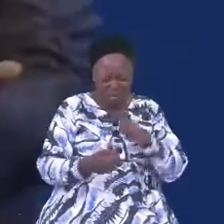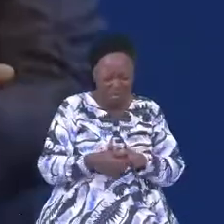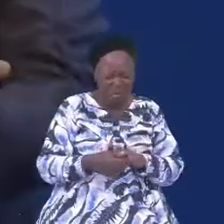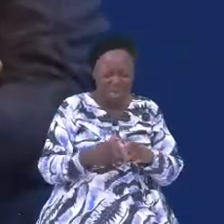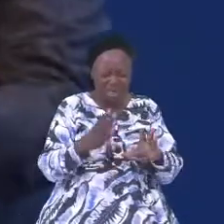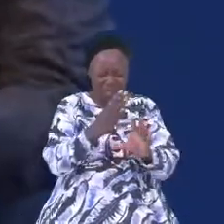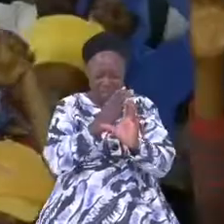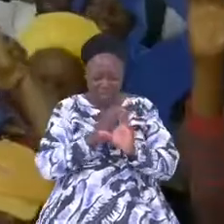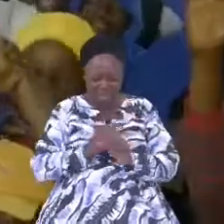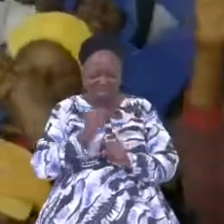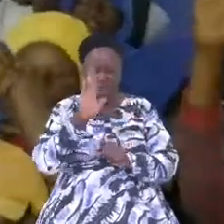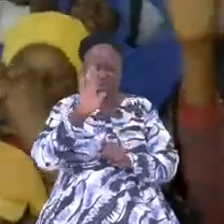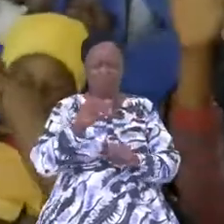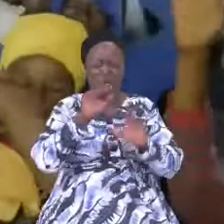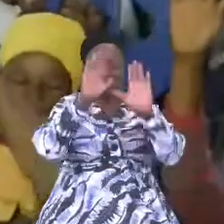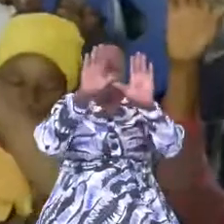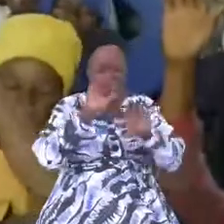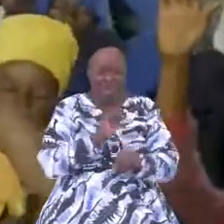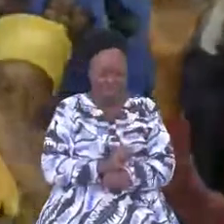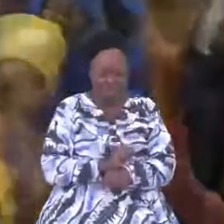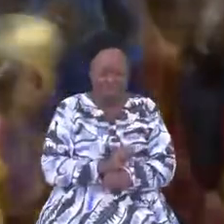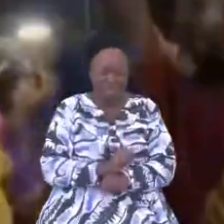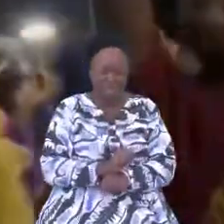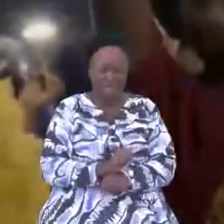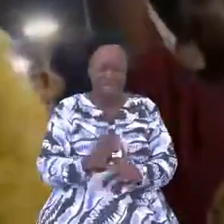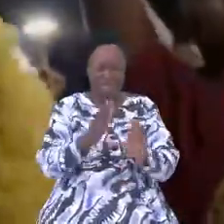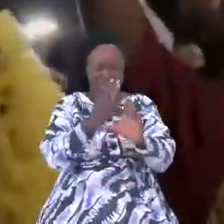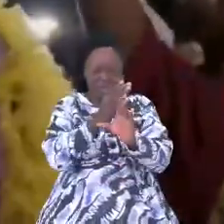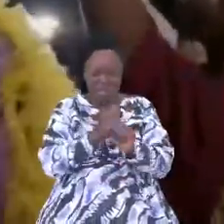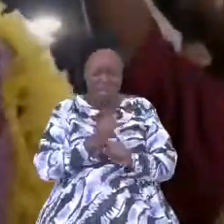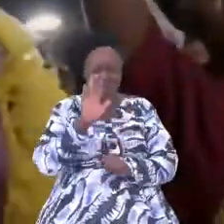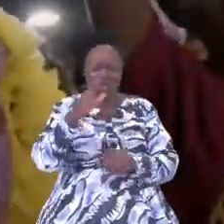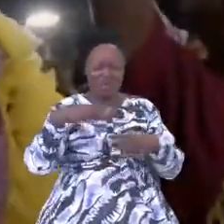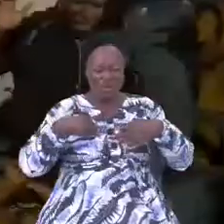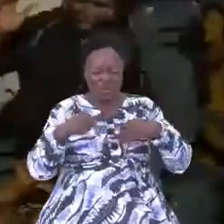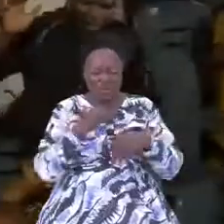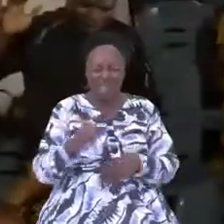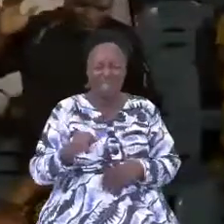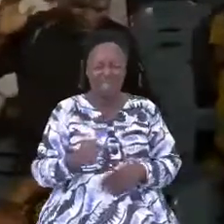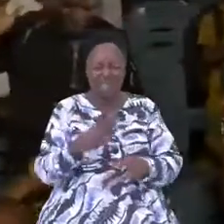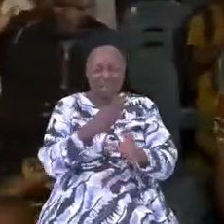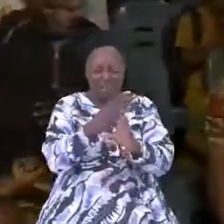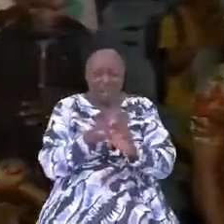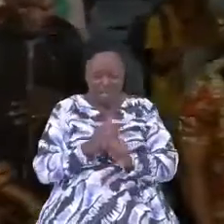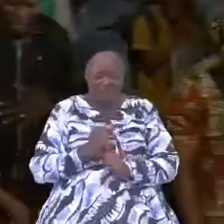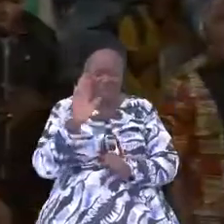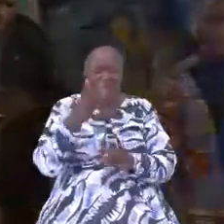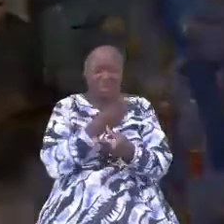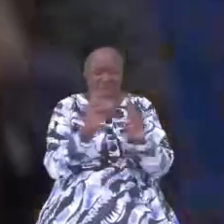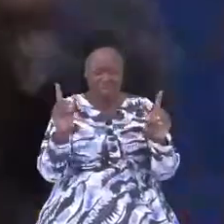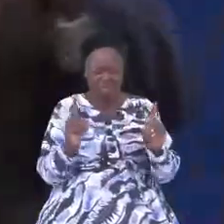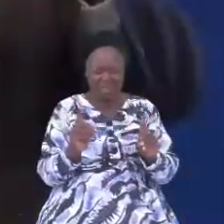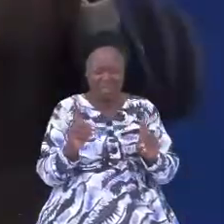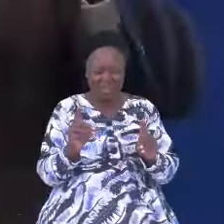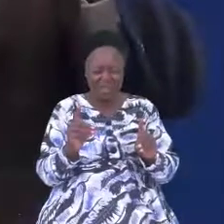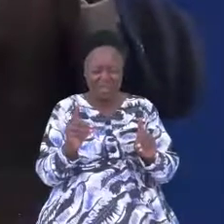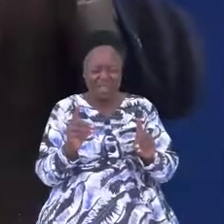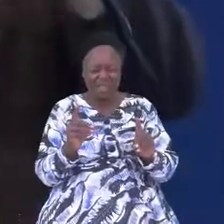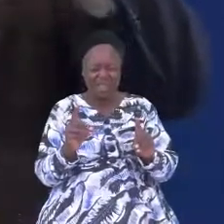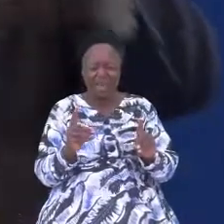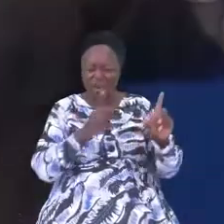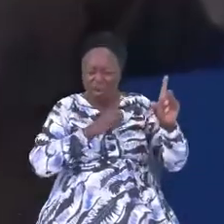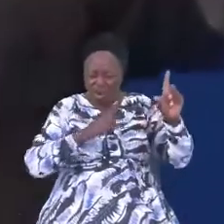receive your miracle. Receive your healing. Receive your deliverance.